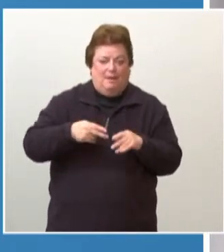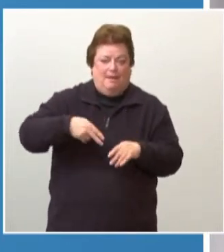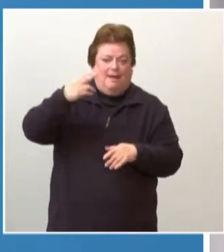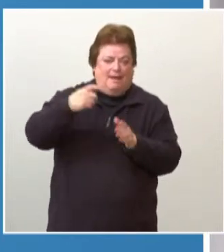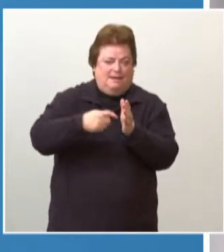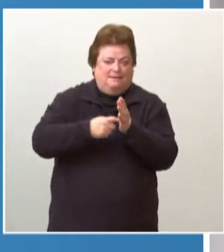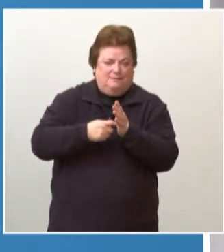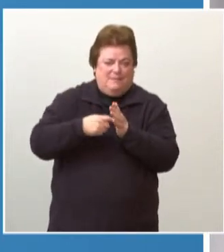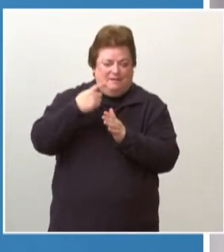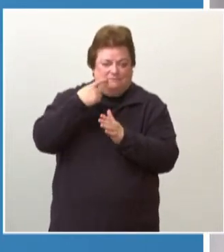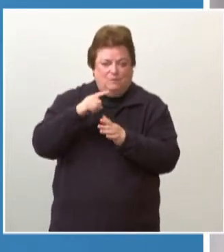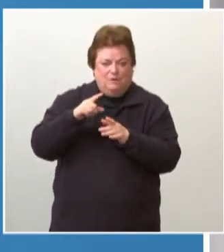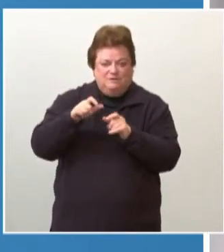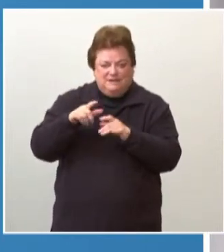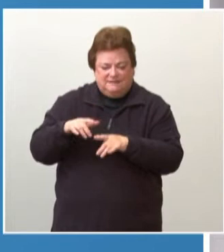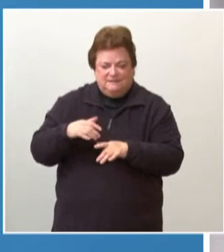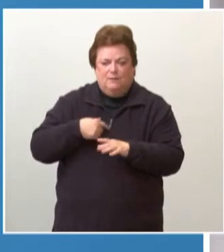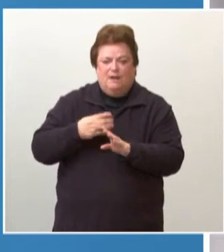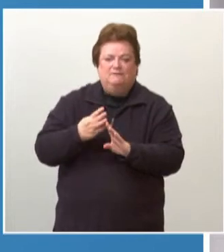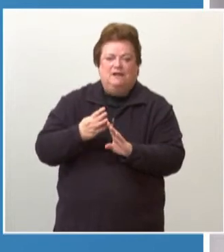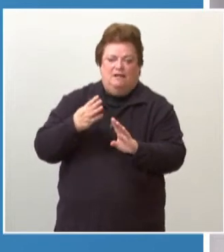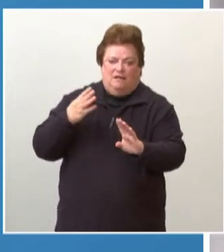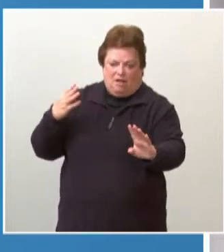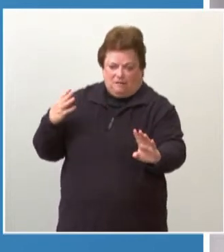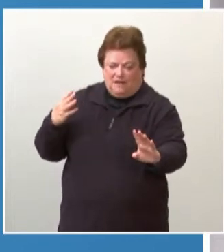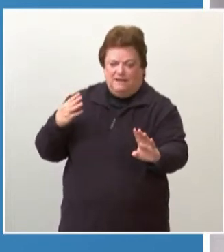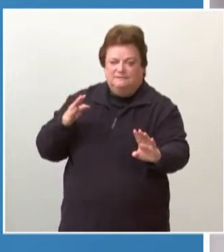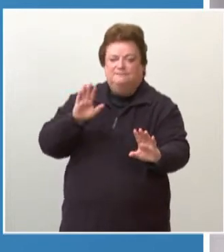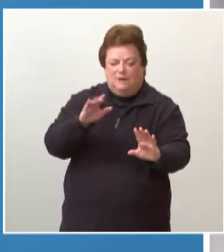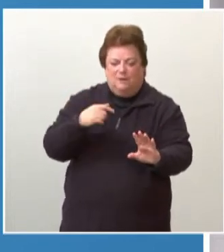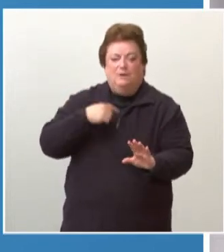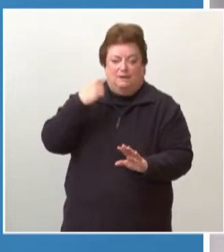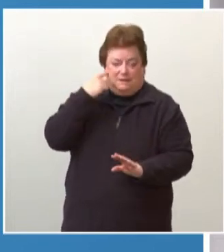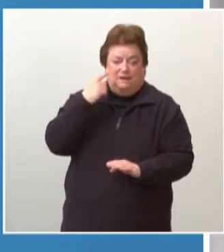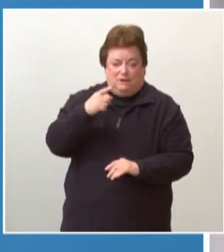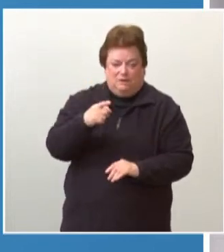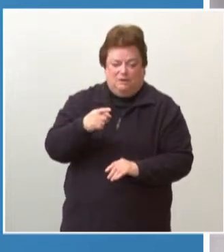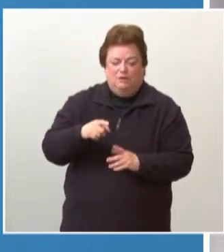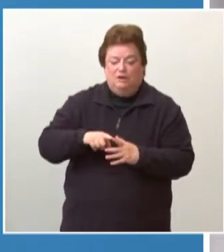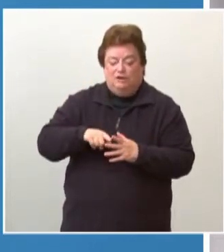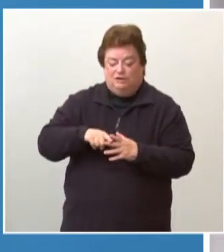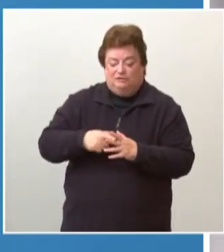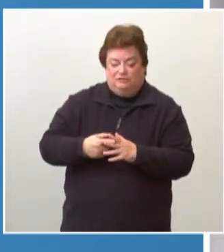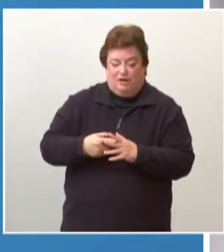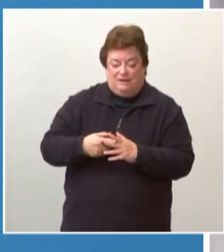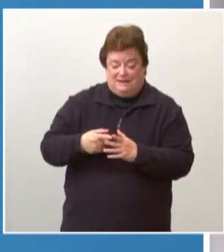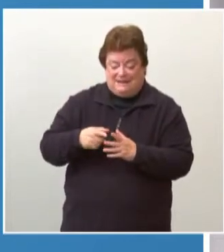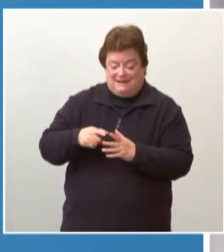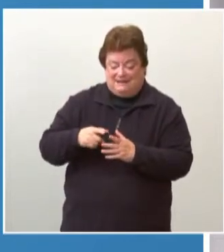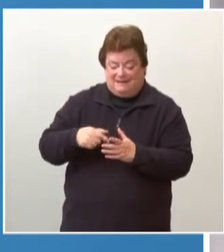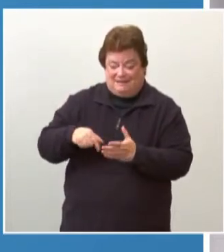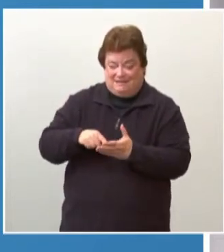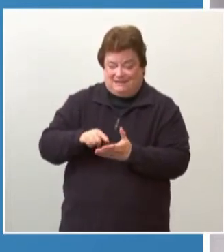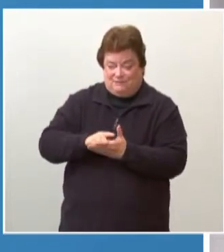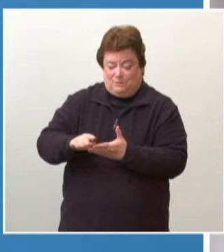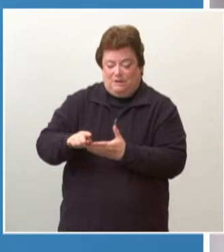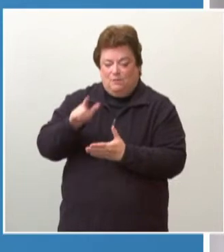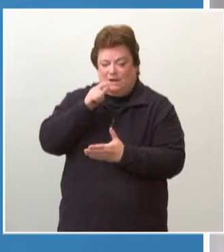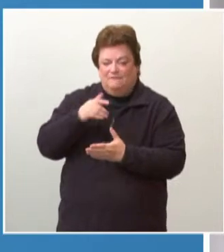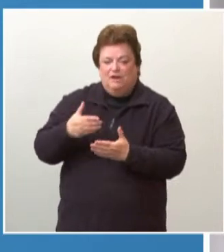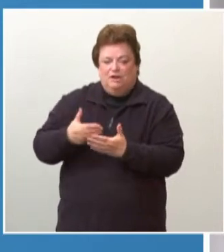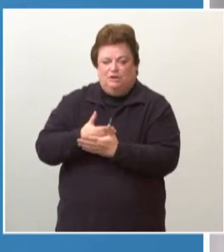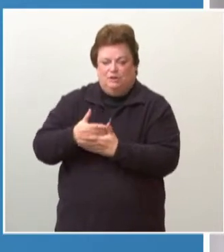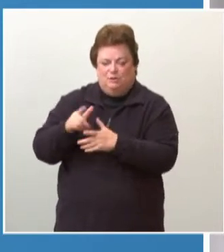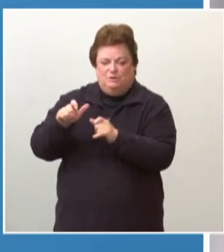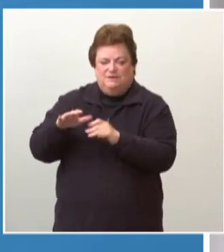about availability. We hear you. Starting later this week, a new testing site will be opening in Lincoln.